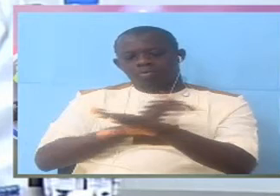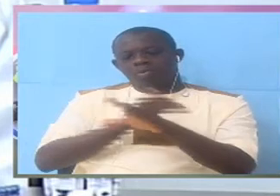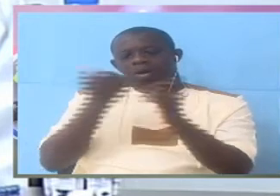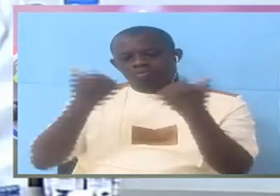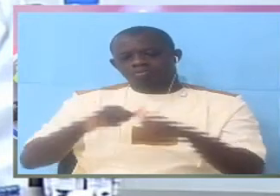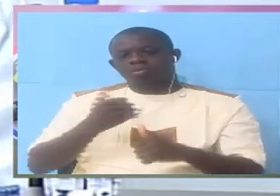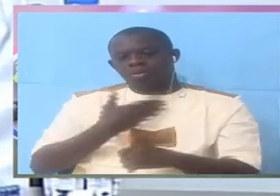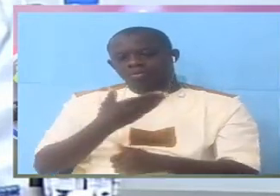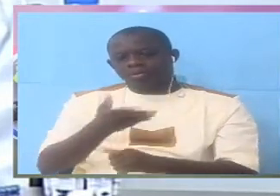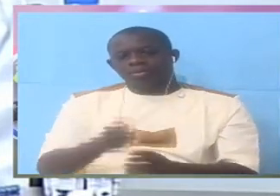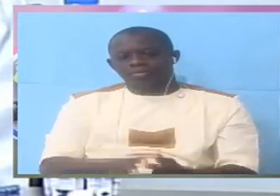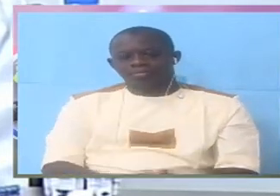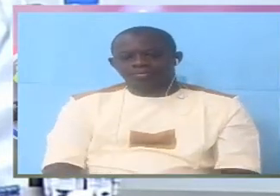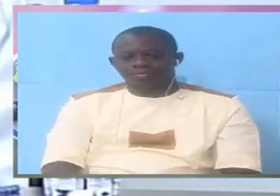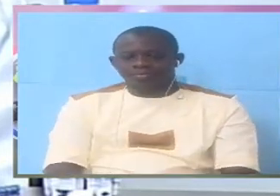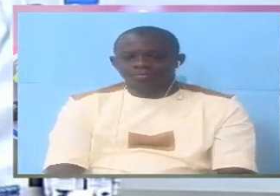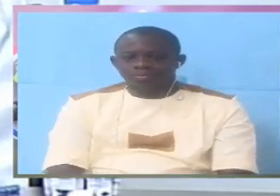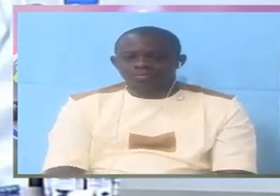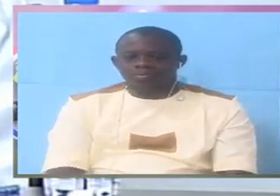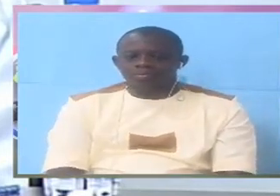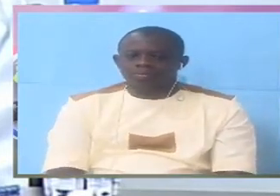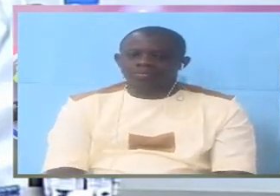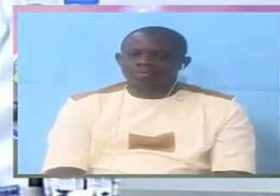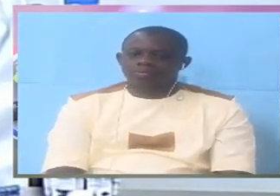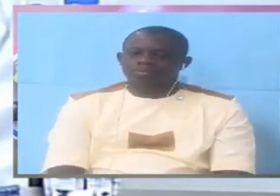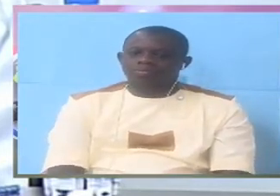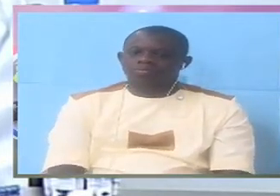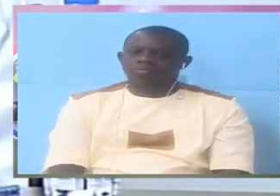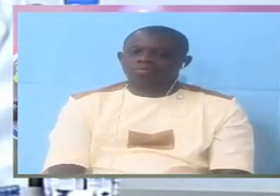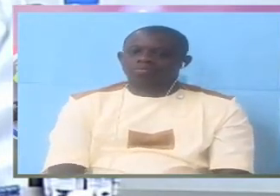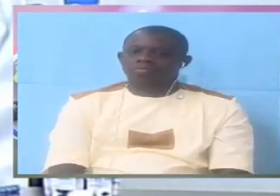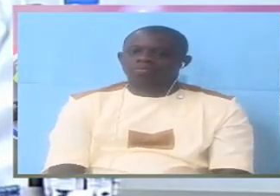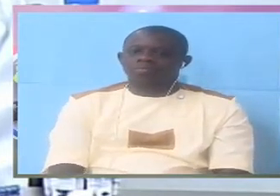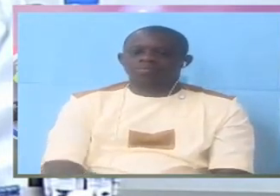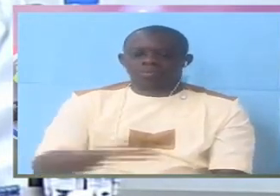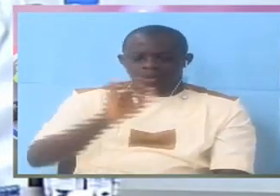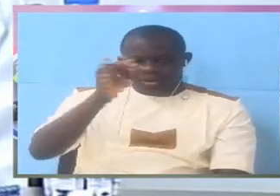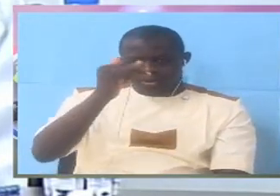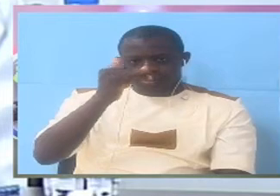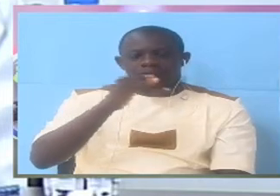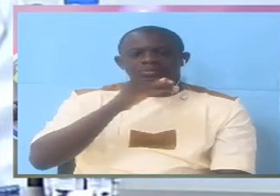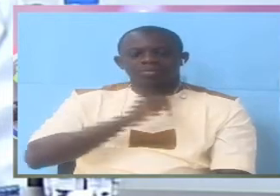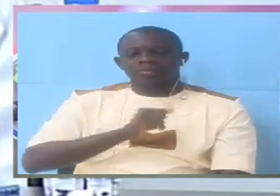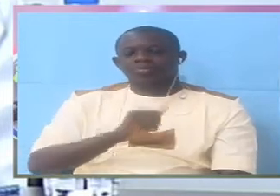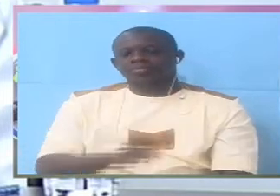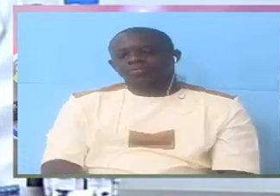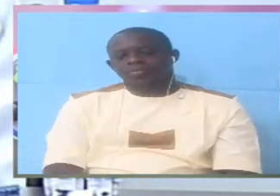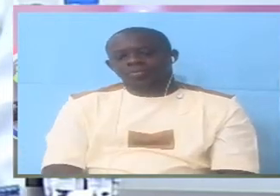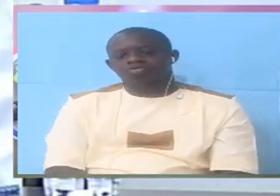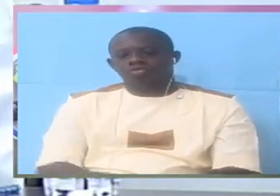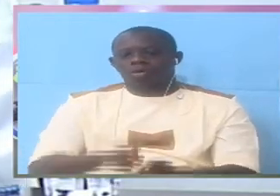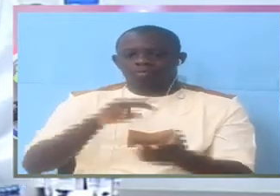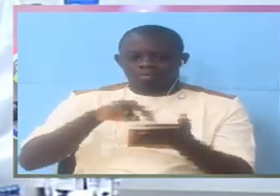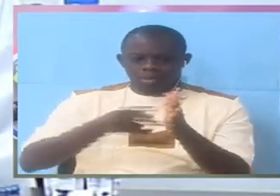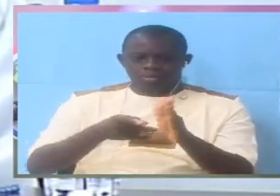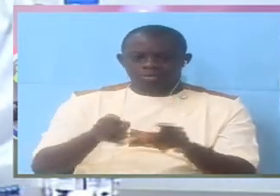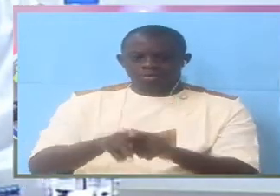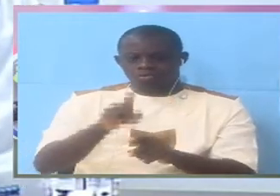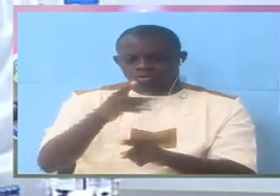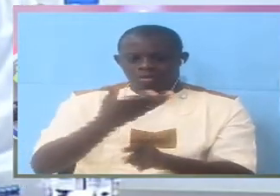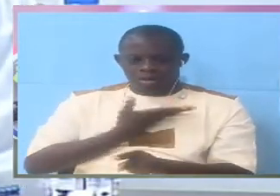tanko bunda me alon ko wala tama wala katama nda kono to jam banko kanjam. Yes, sir. So in essence, you had